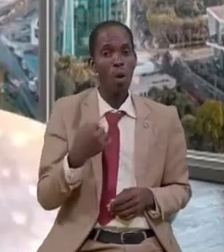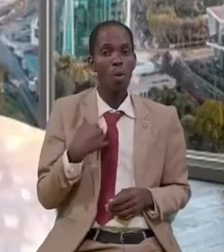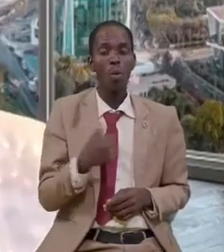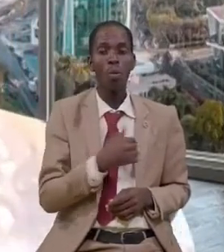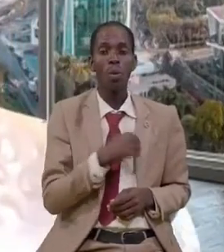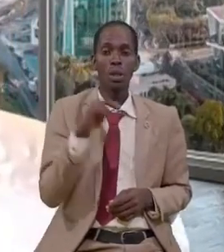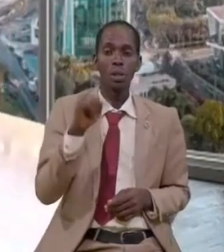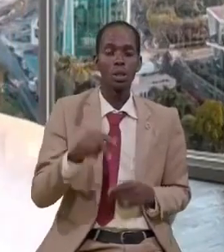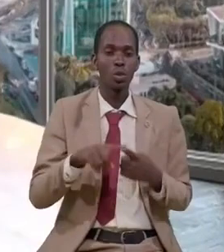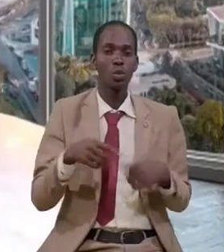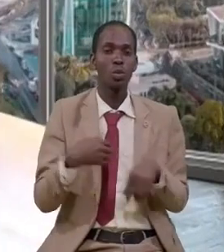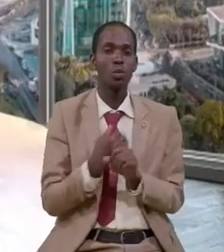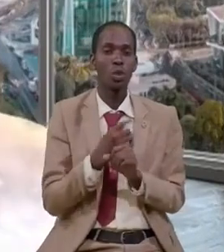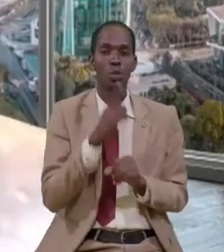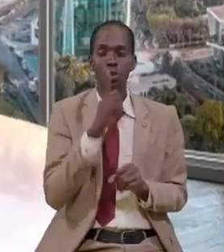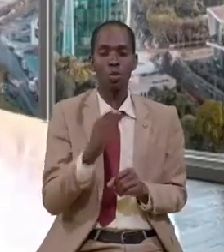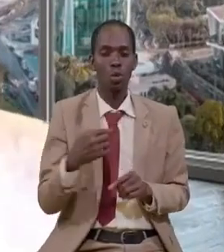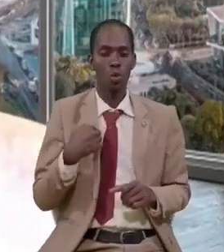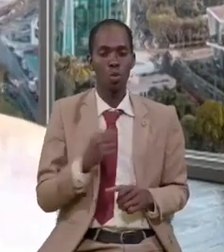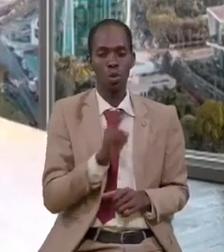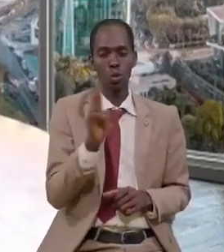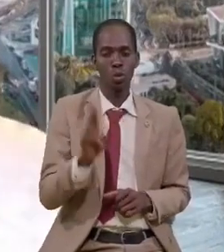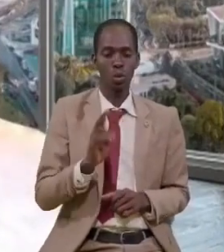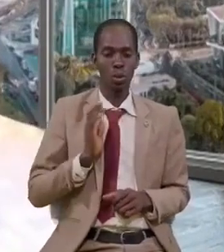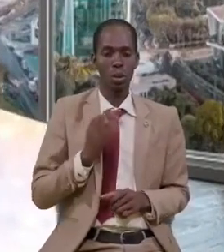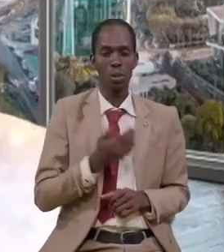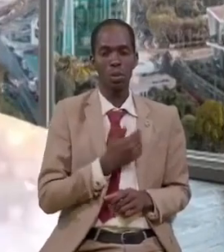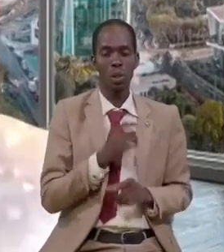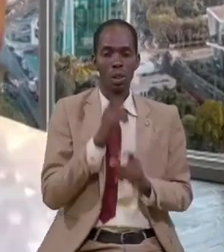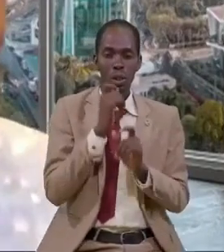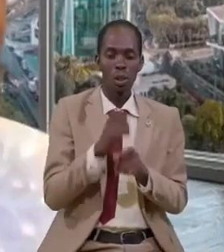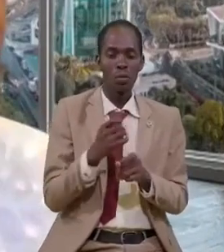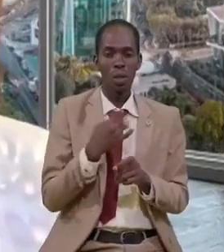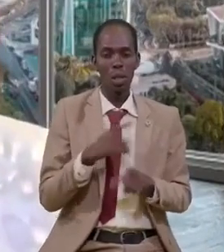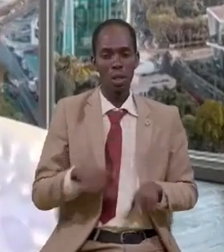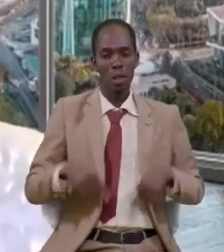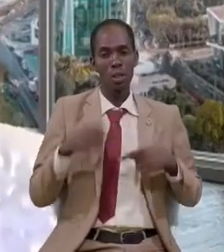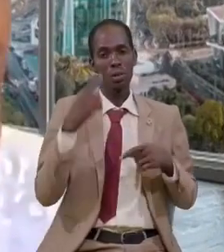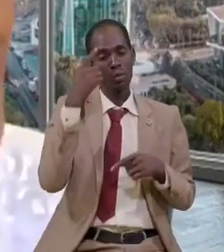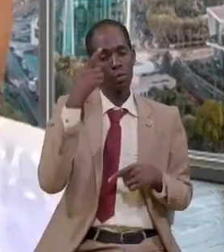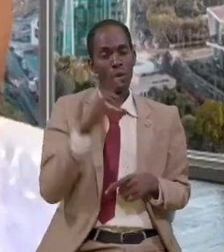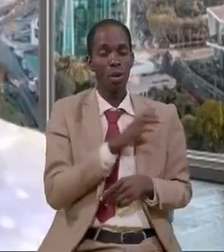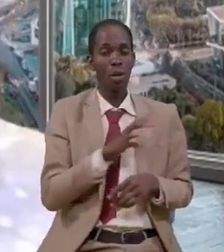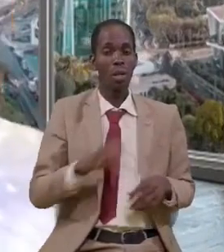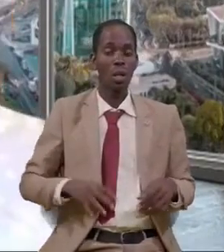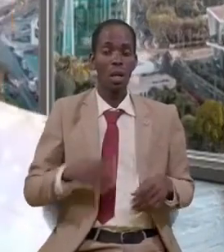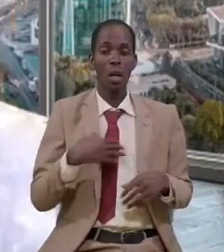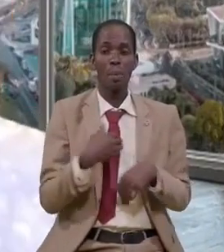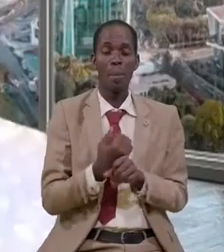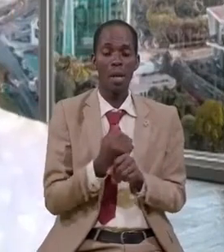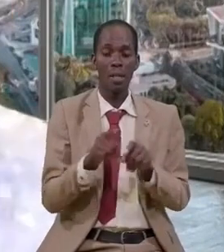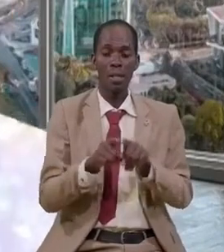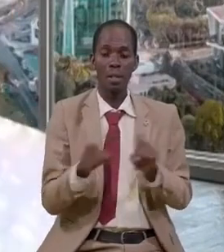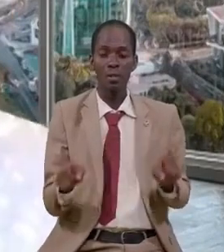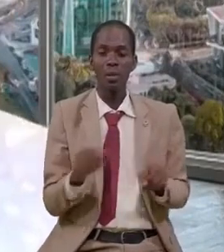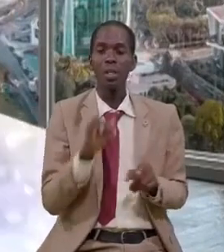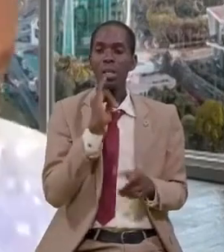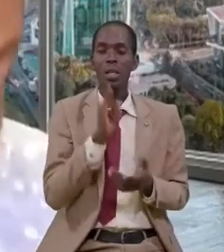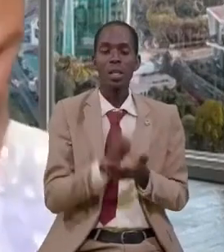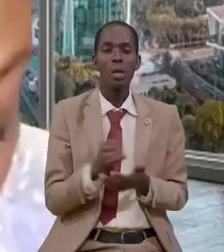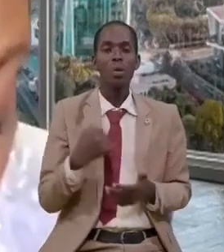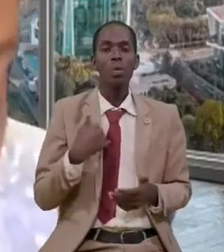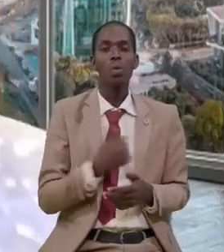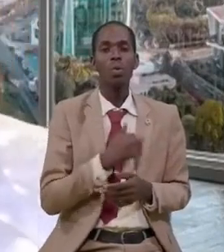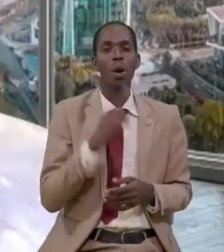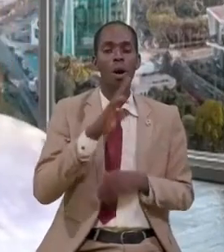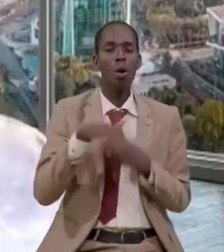we use our gifting for the why we should live for Christ and make a difference is because we are all gifted, and we are also accountable for